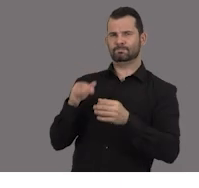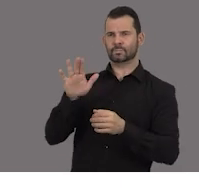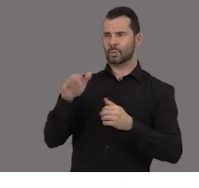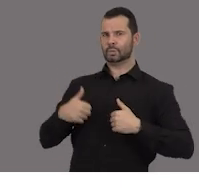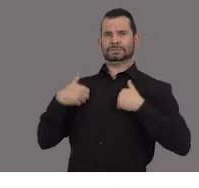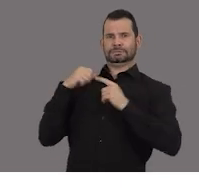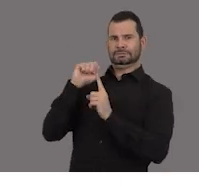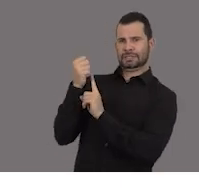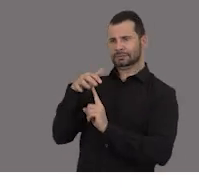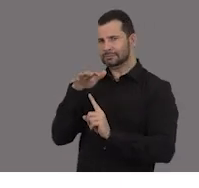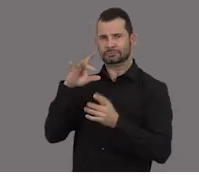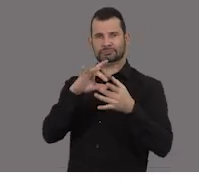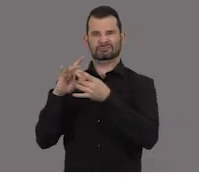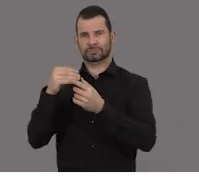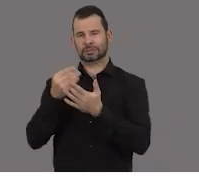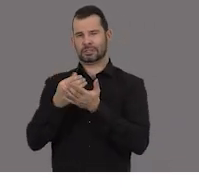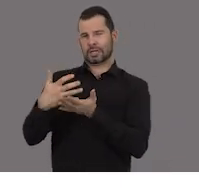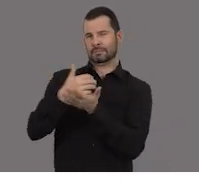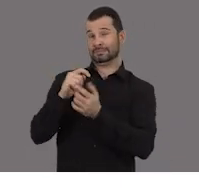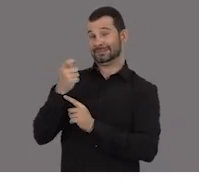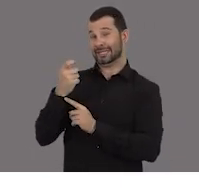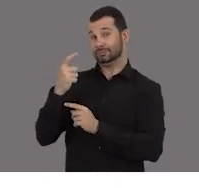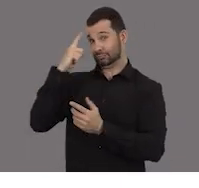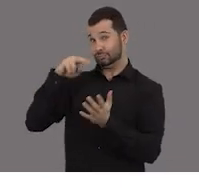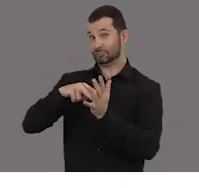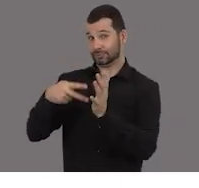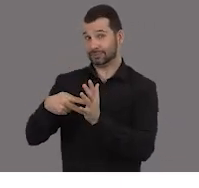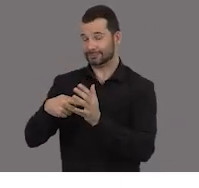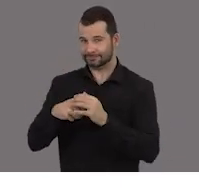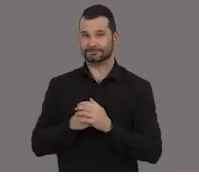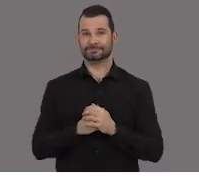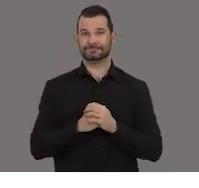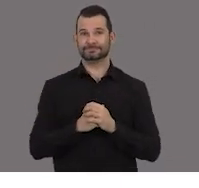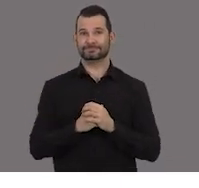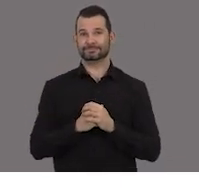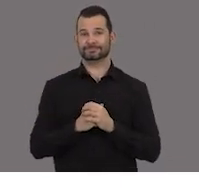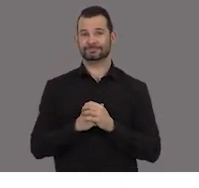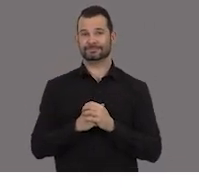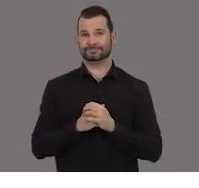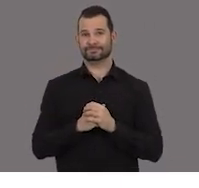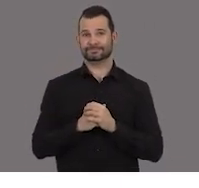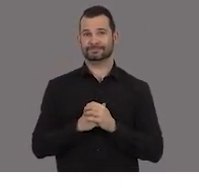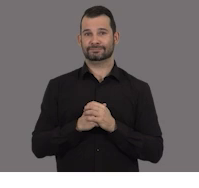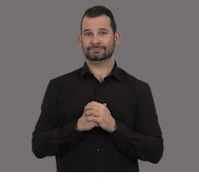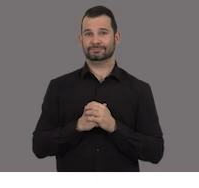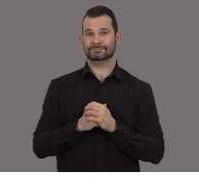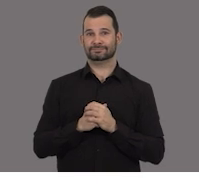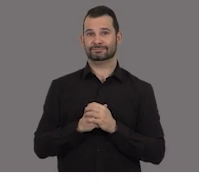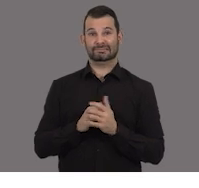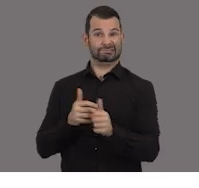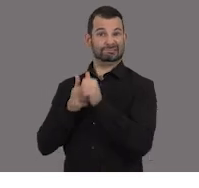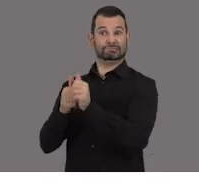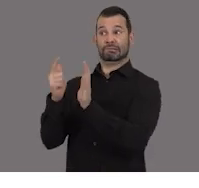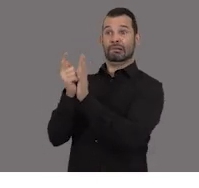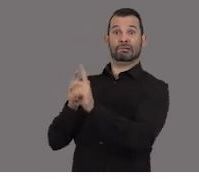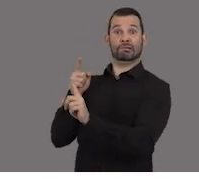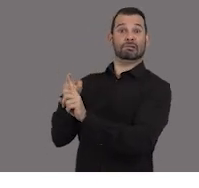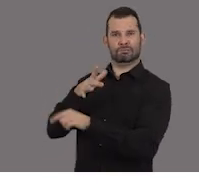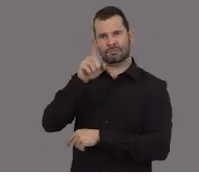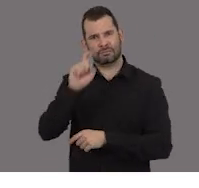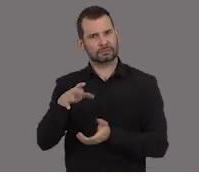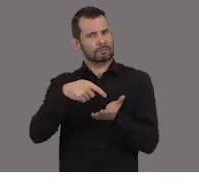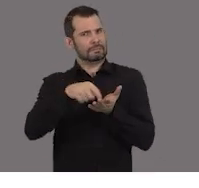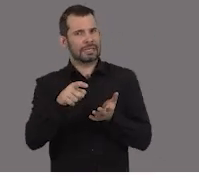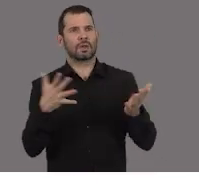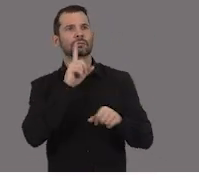are responsible for determining your residency status for income tax purposes, and by law, you